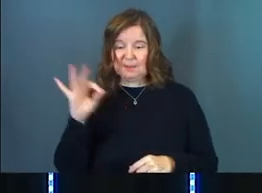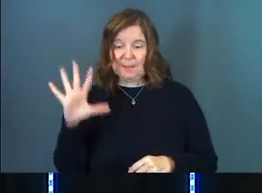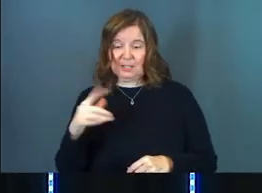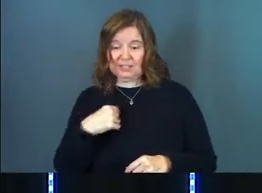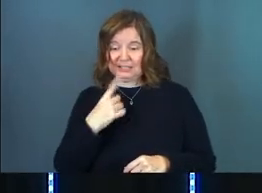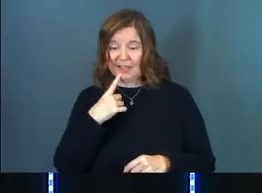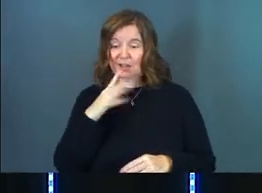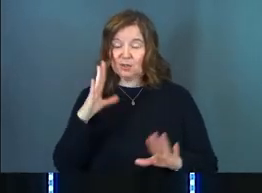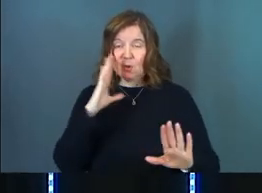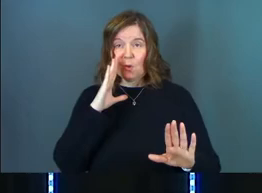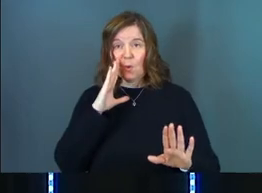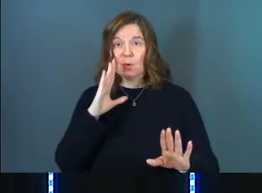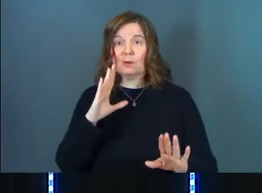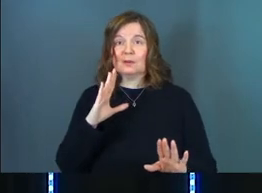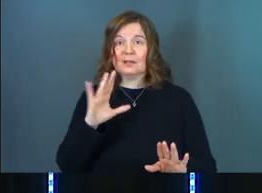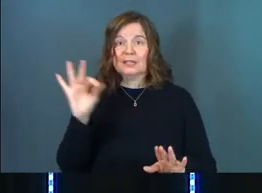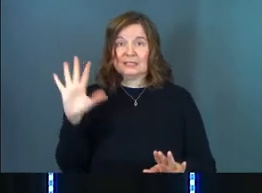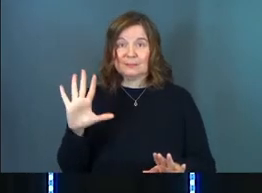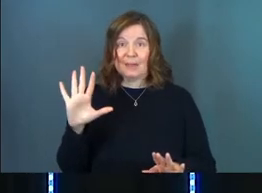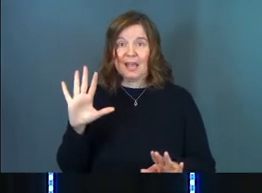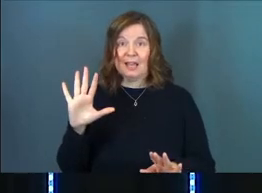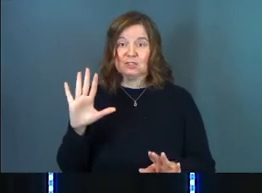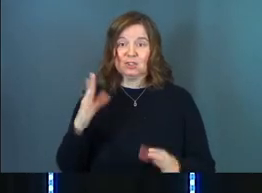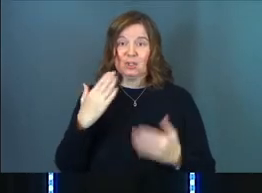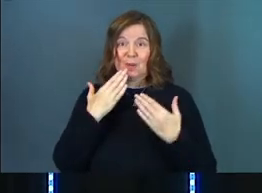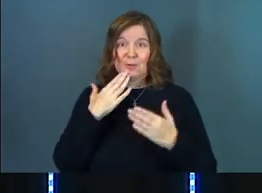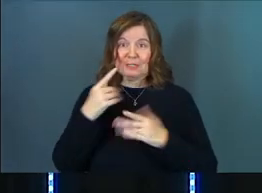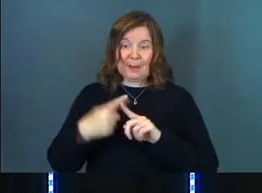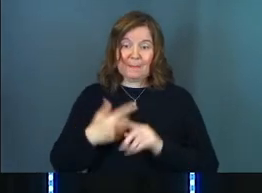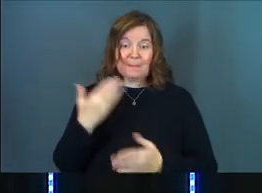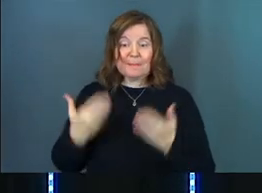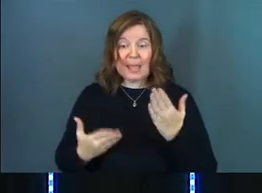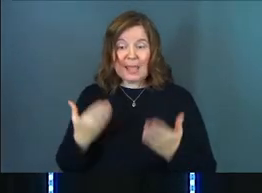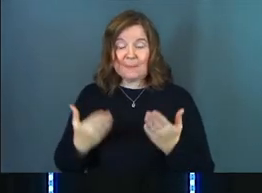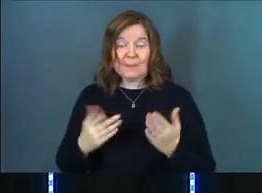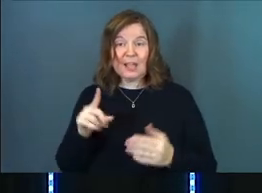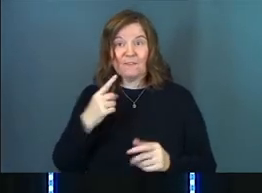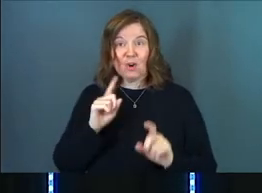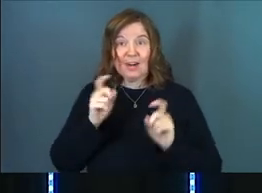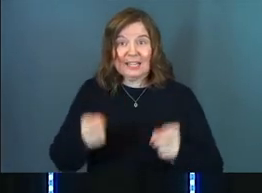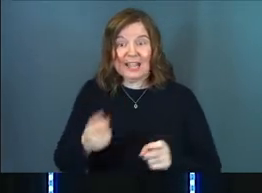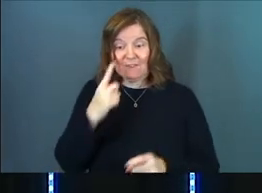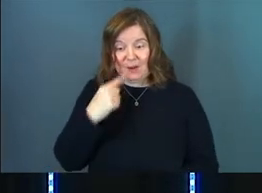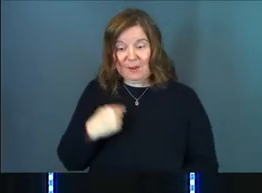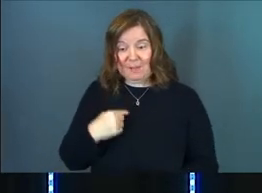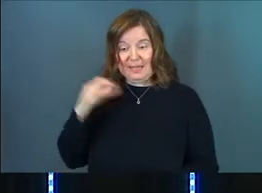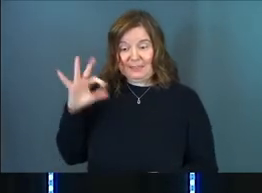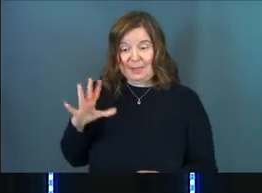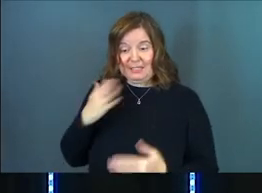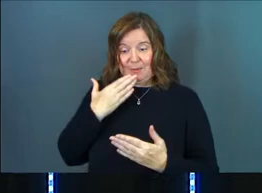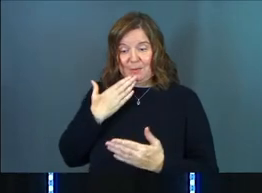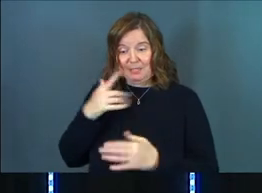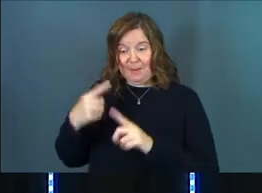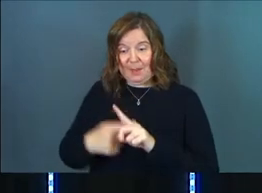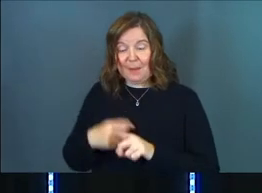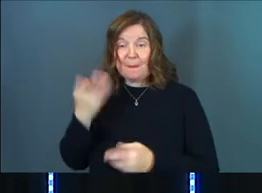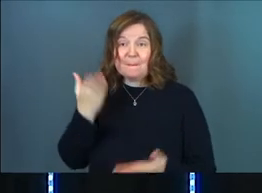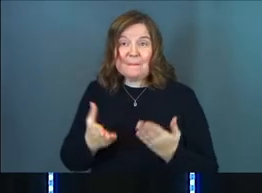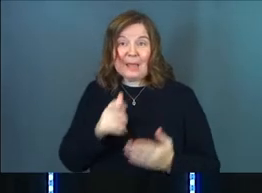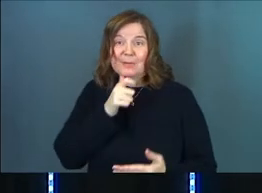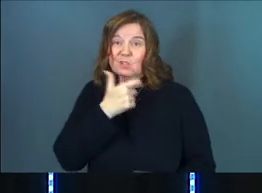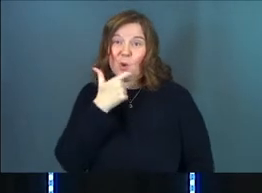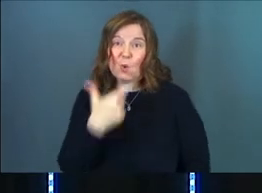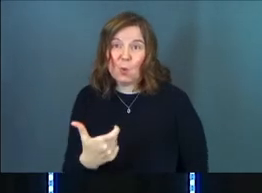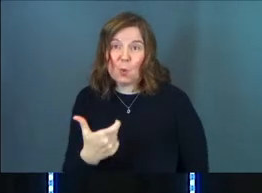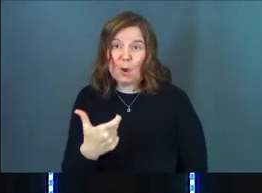pastor posted today. He said, you know, it's Pastor Appreciation Month. Maybe for a gift for me is Pastor Appreciation Month. Maybe